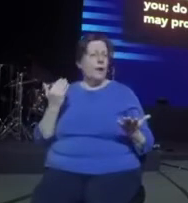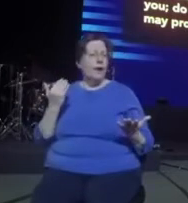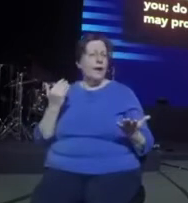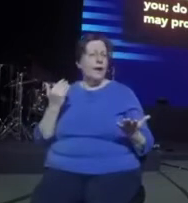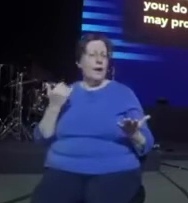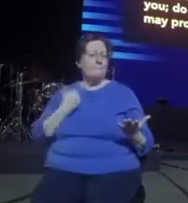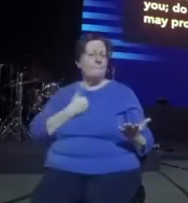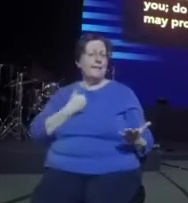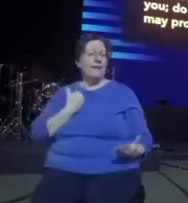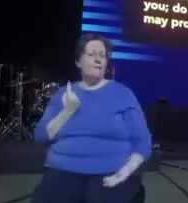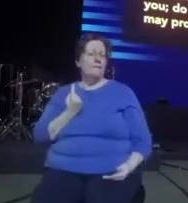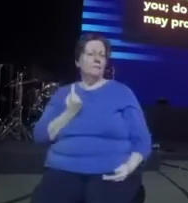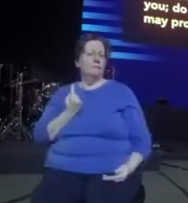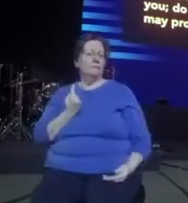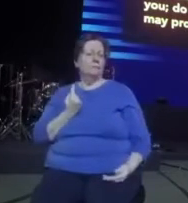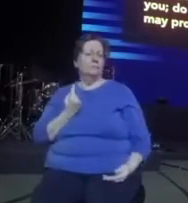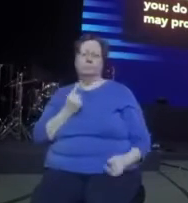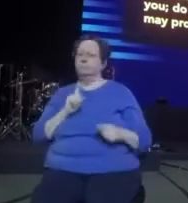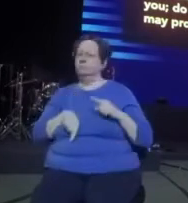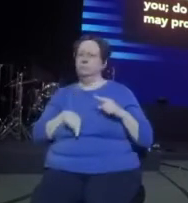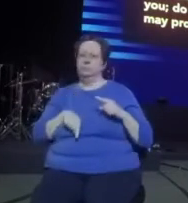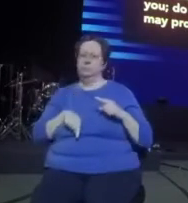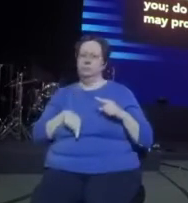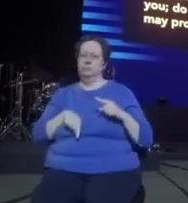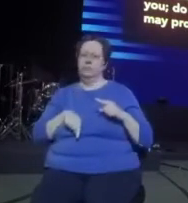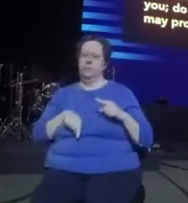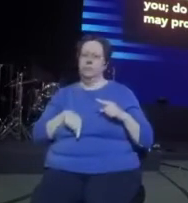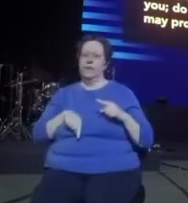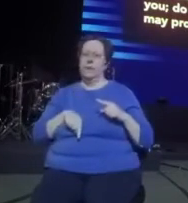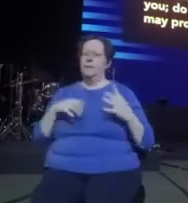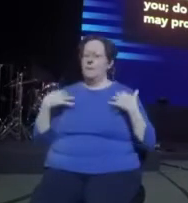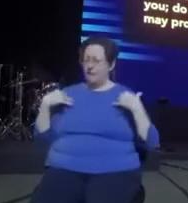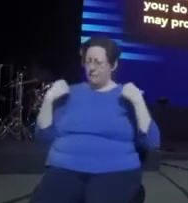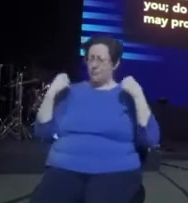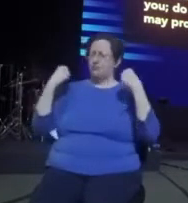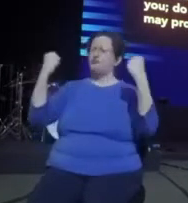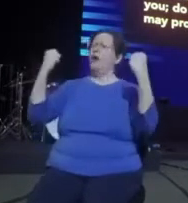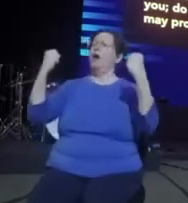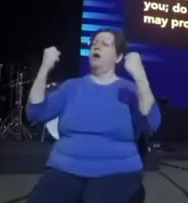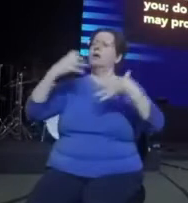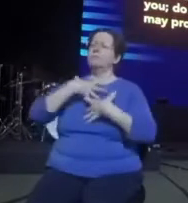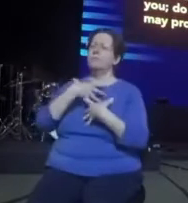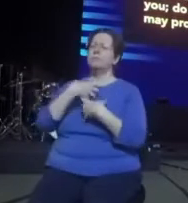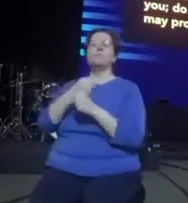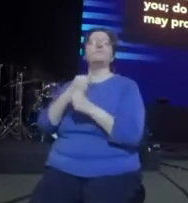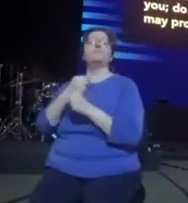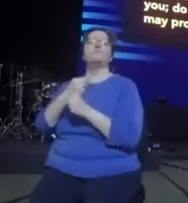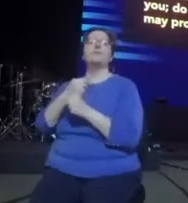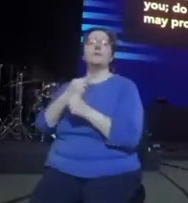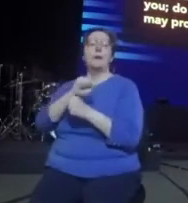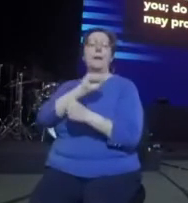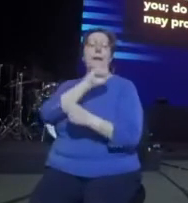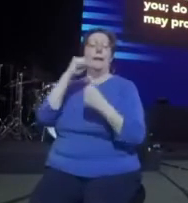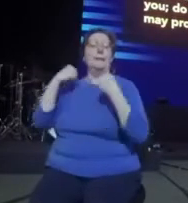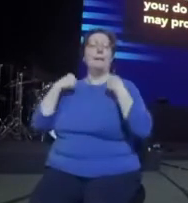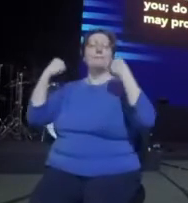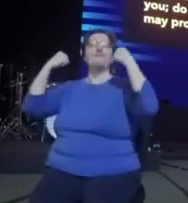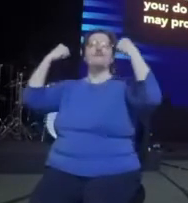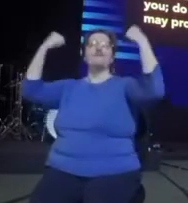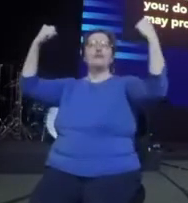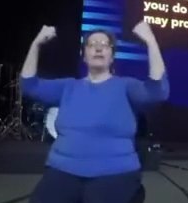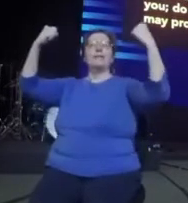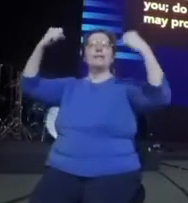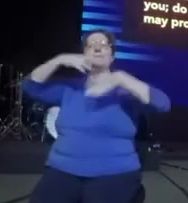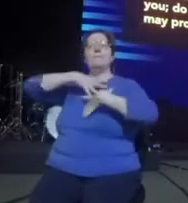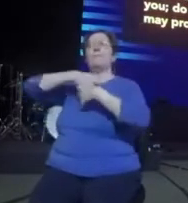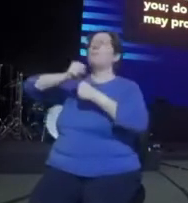on my own. But if I'm strong and very courageous because my strength and my